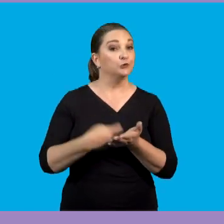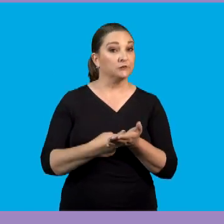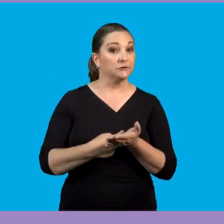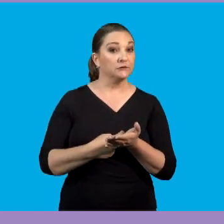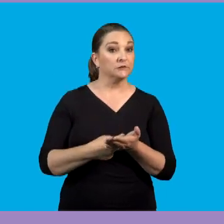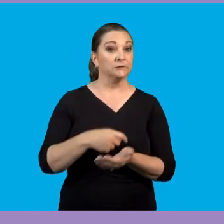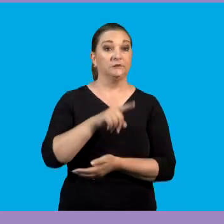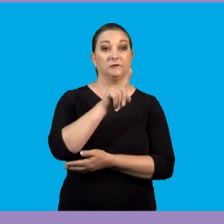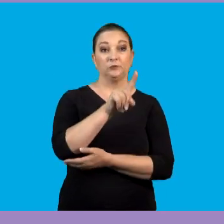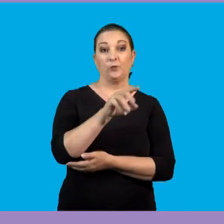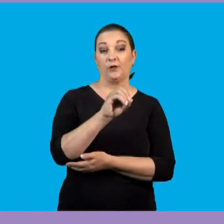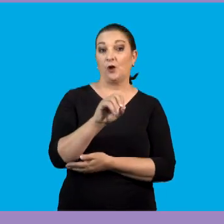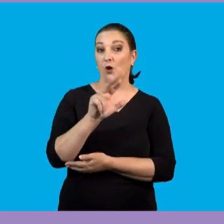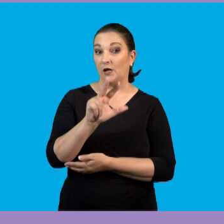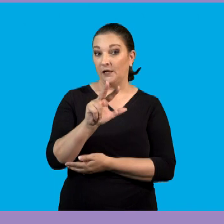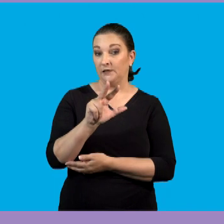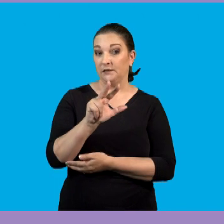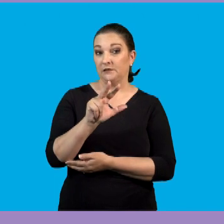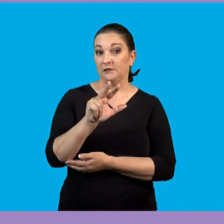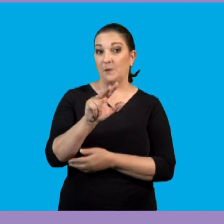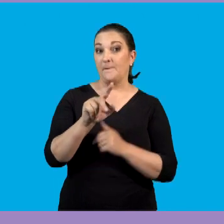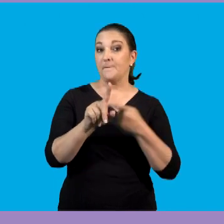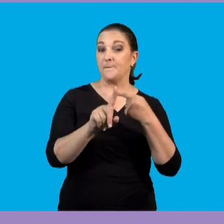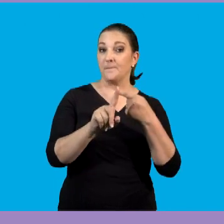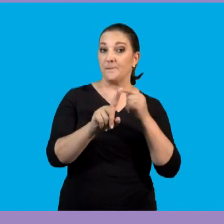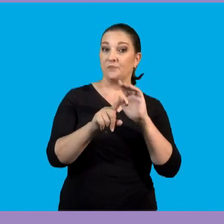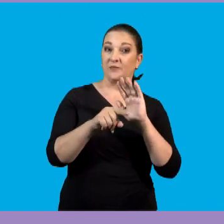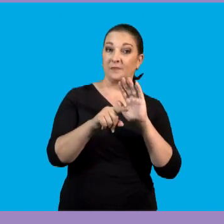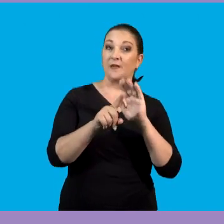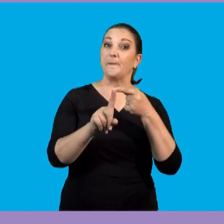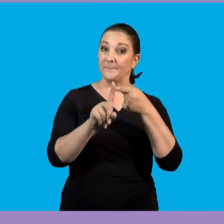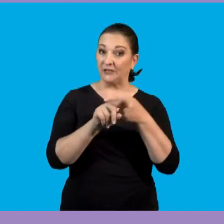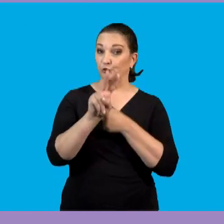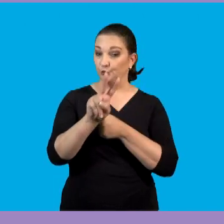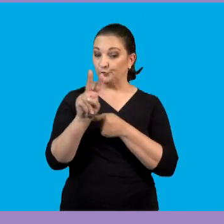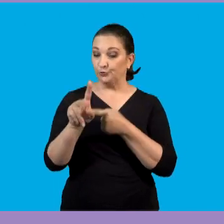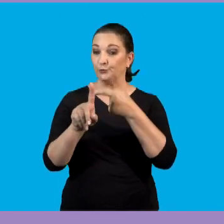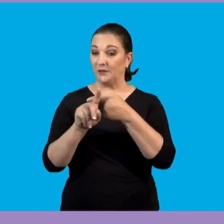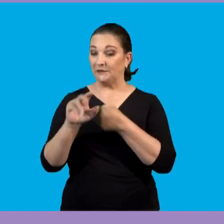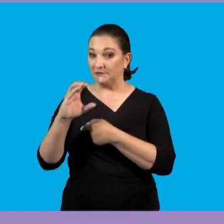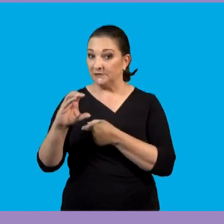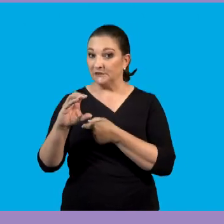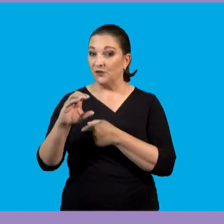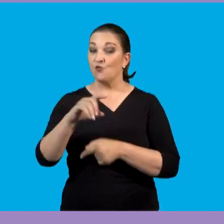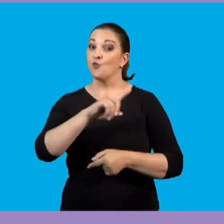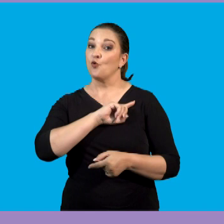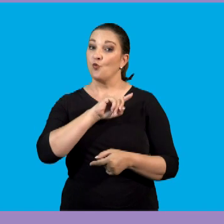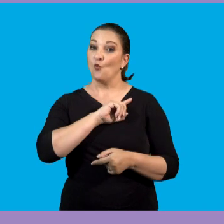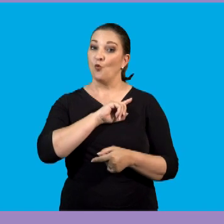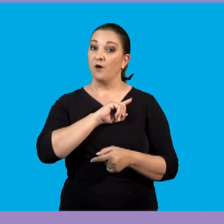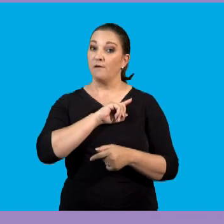saying 108 degrees is equals to 22 degrees plus angle C is because of the